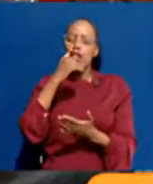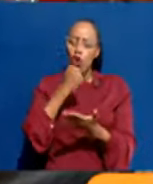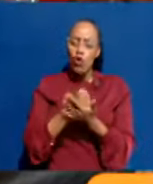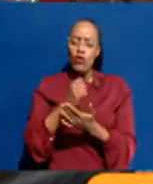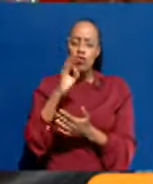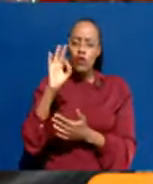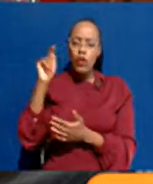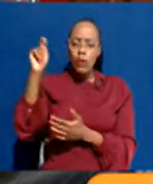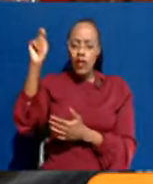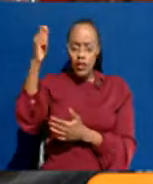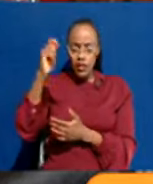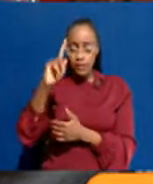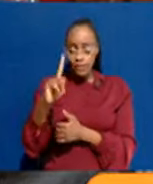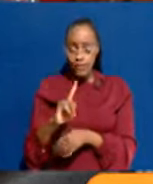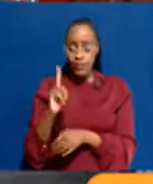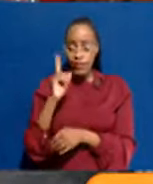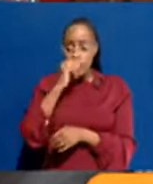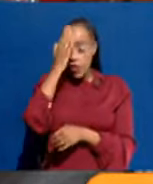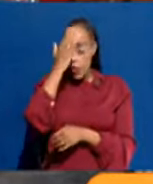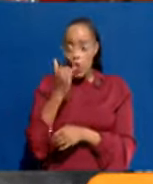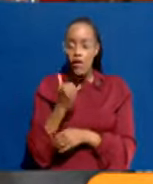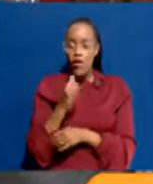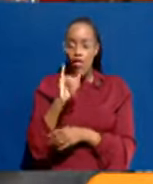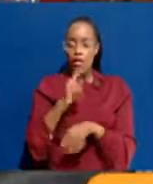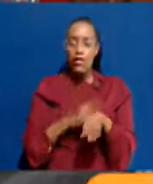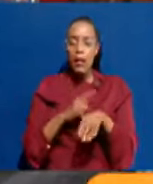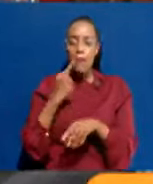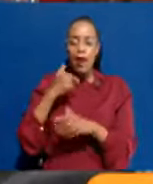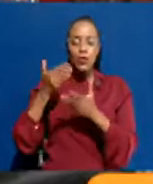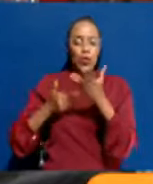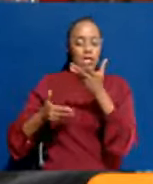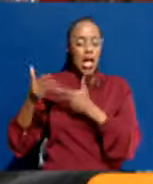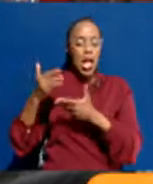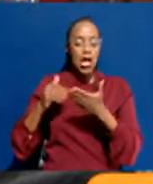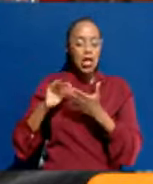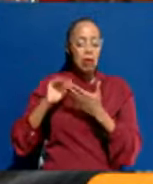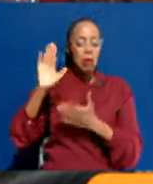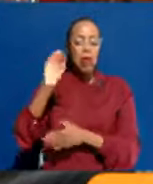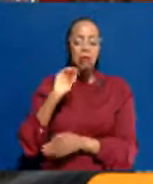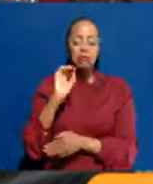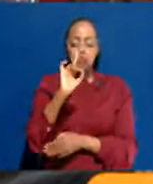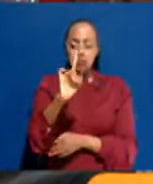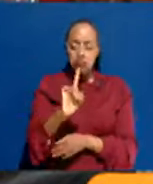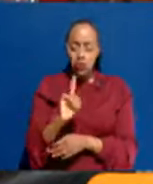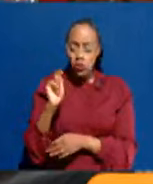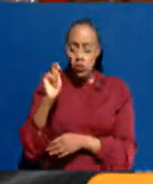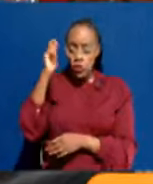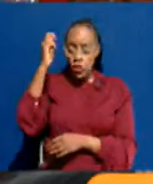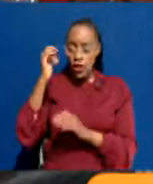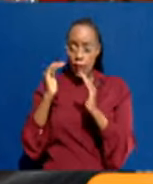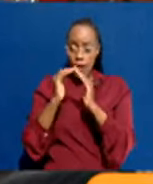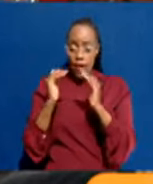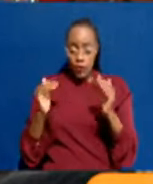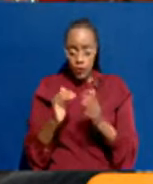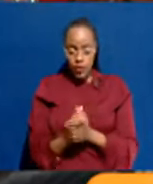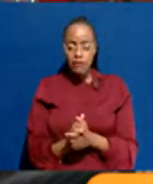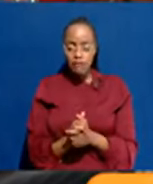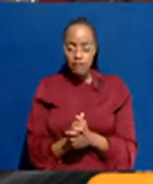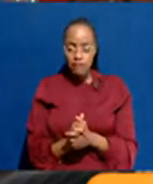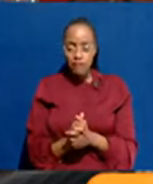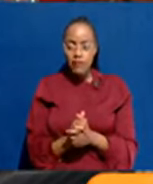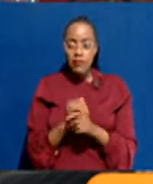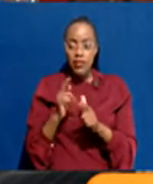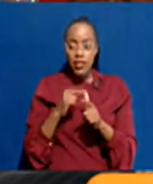President. Because at that time we are not interacted. He came to Arambi House.